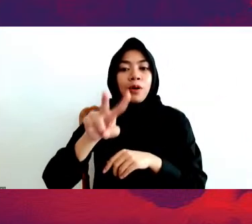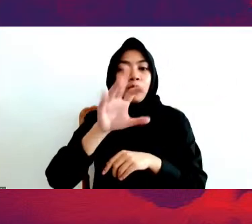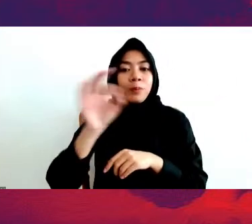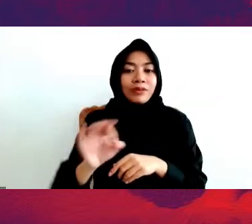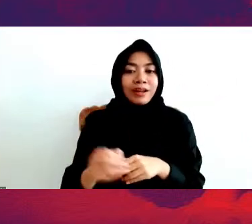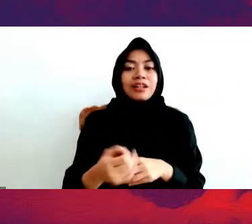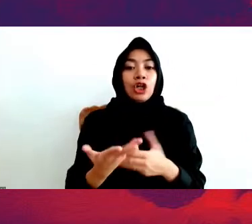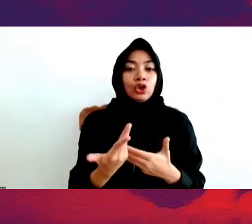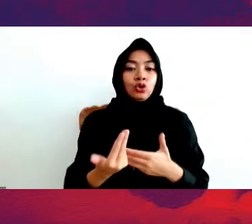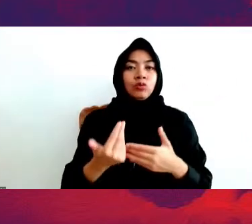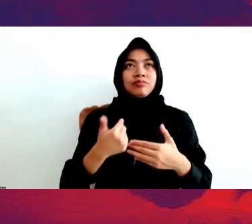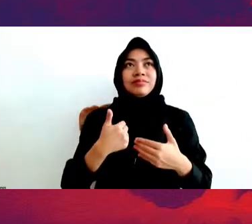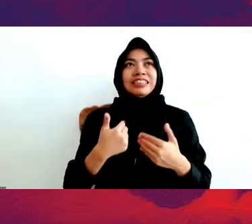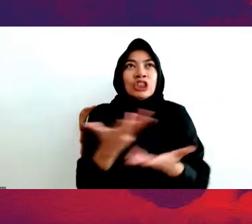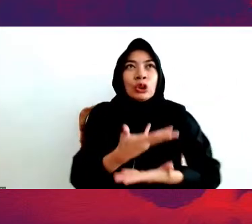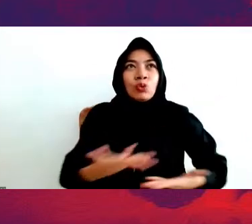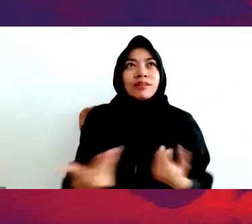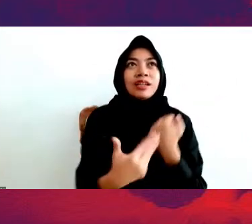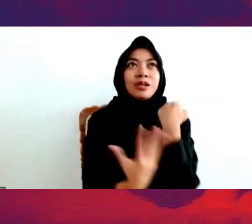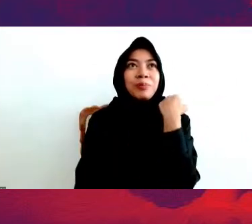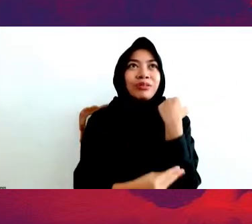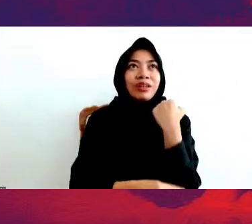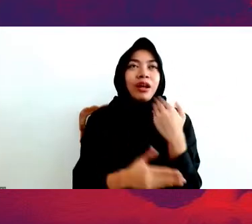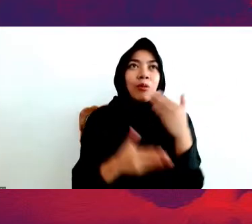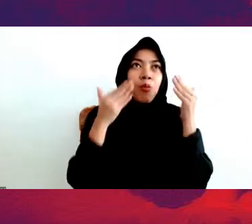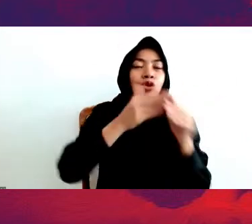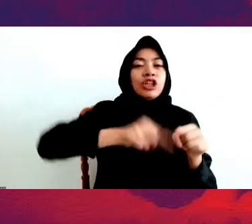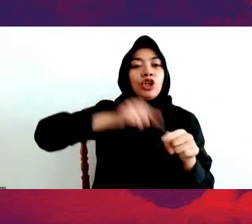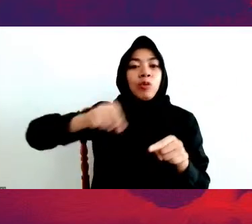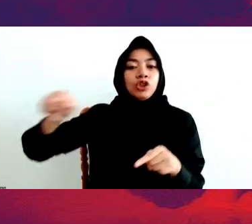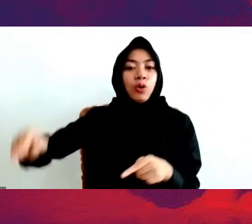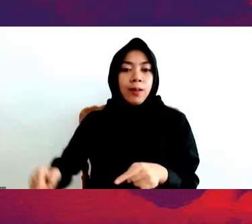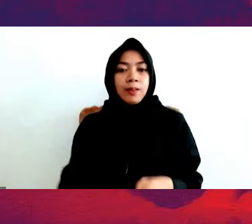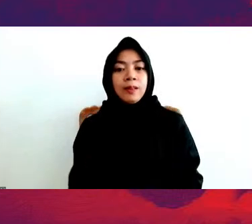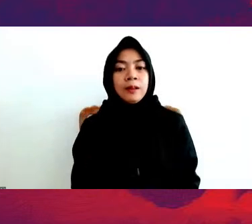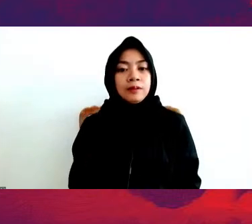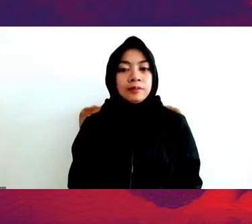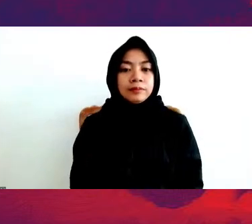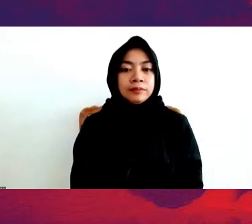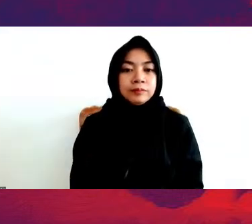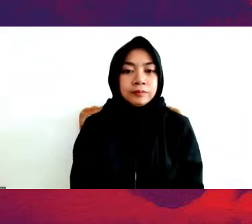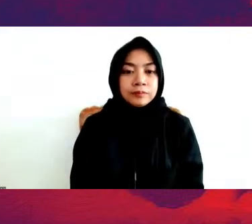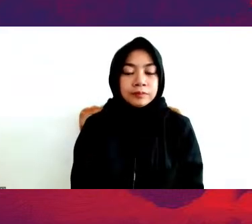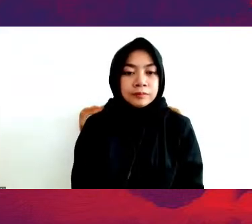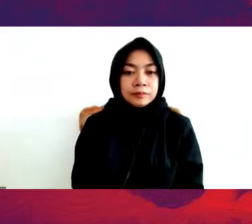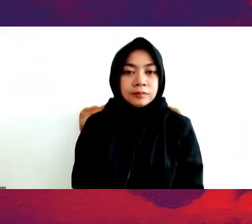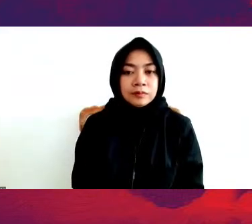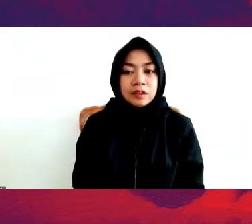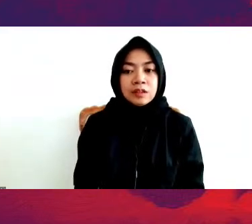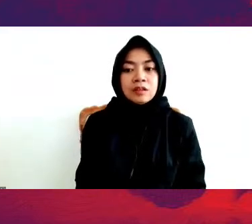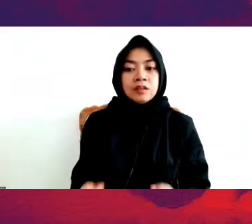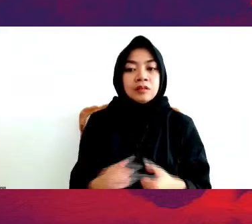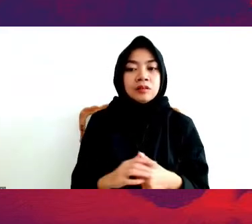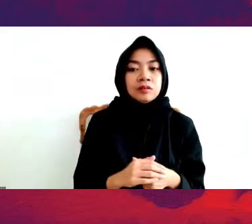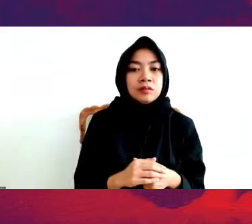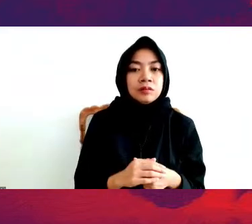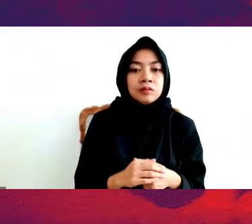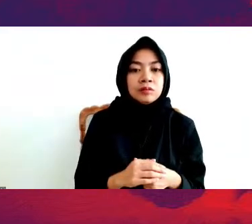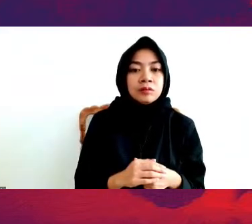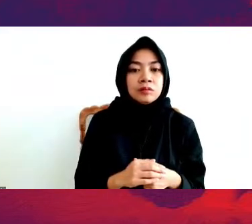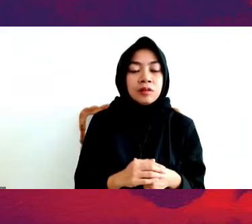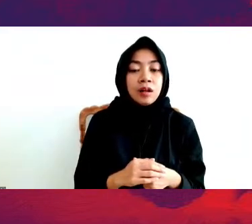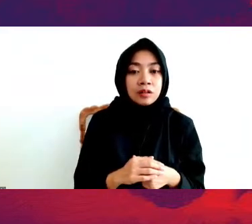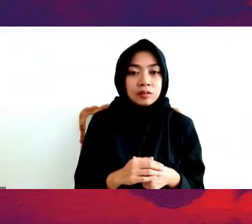poverty, the ethnic group, those who represent the different ethnic groups. But the more interesting part is we also found that